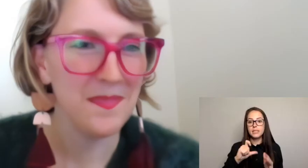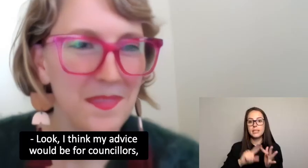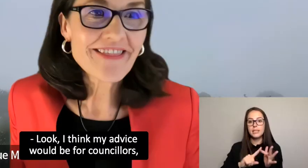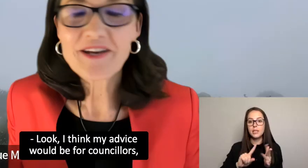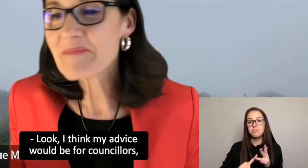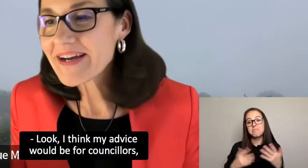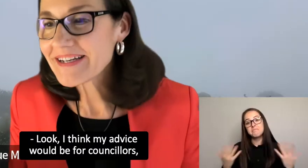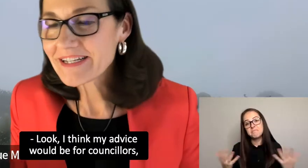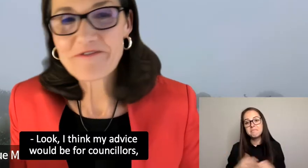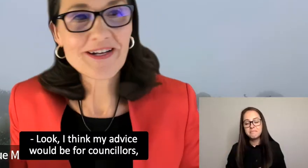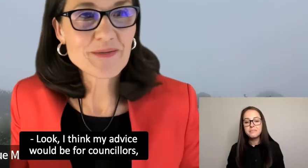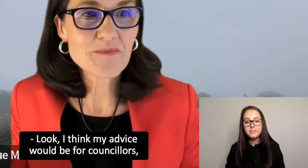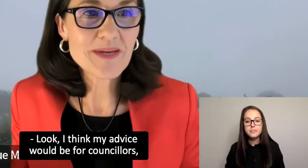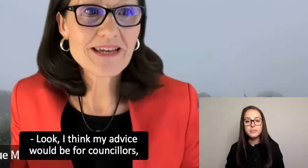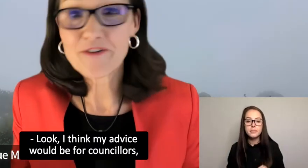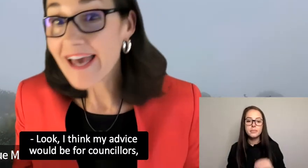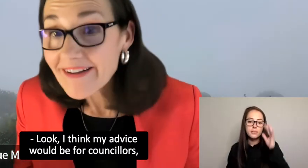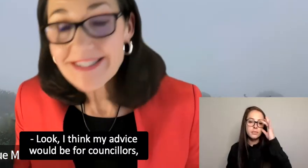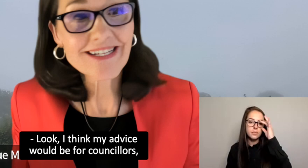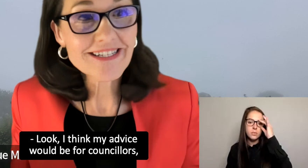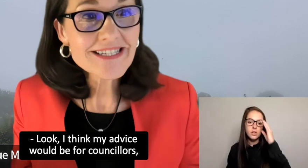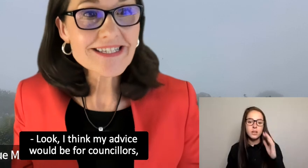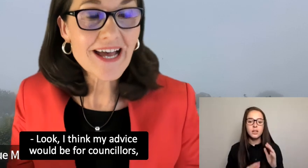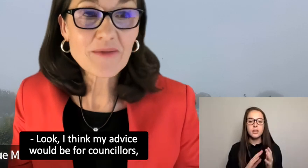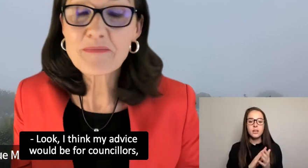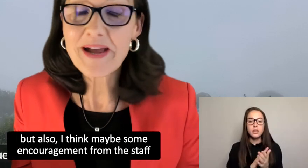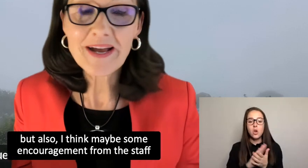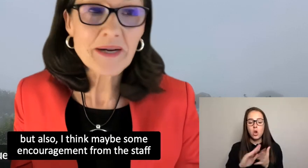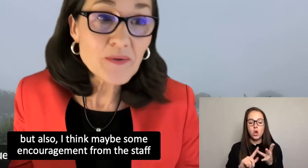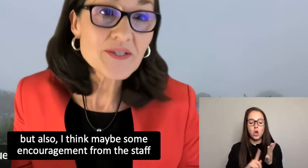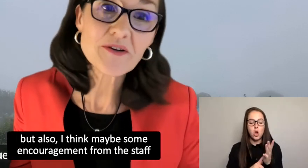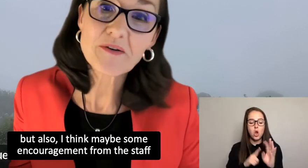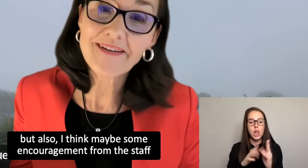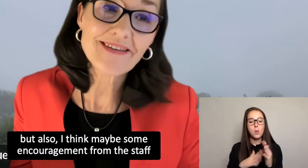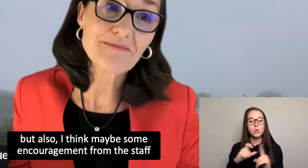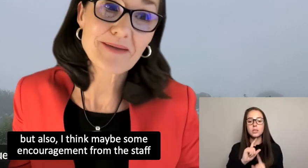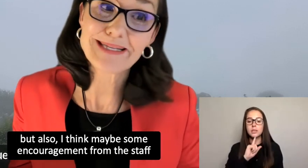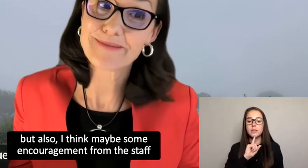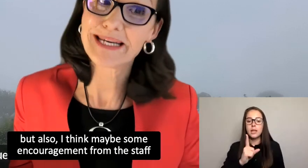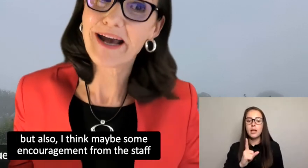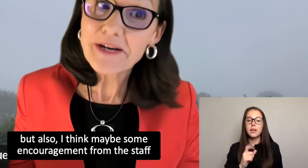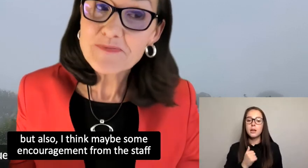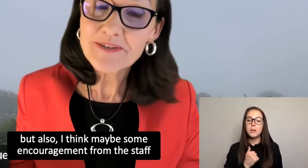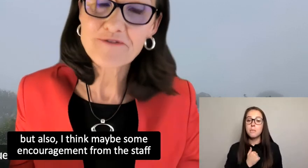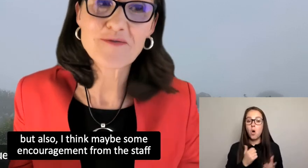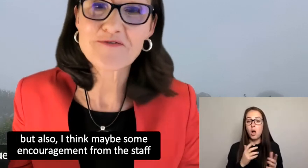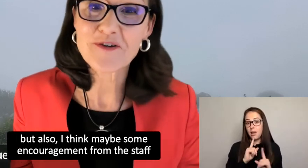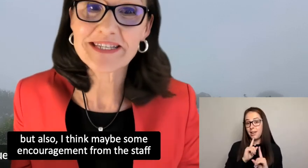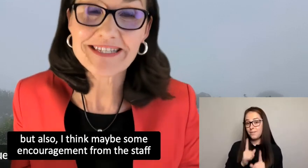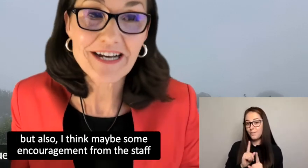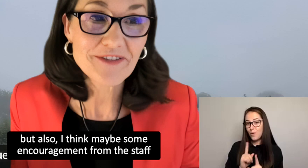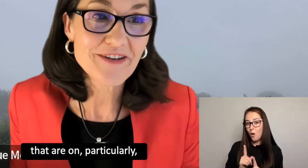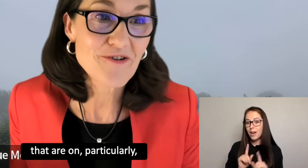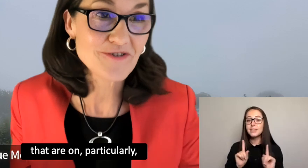Look, I think my advice would be for counsellors, but also I think maybe some encouragement from